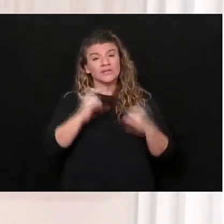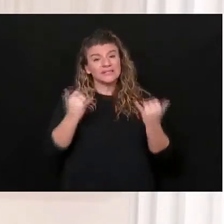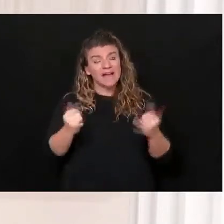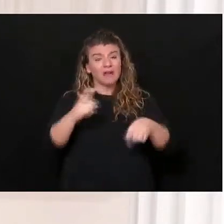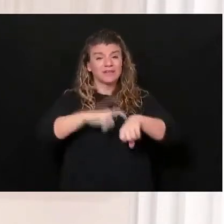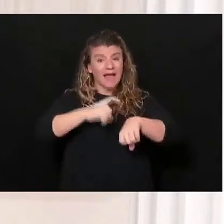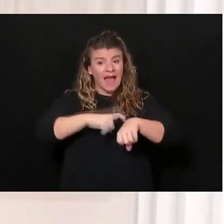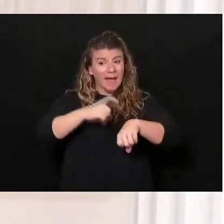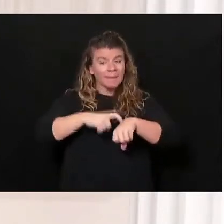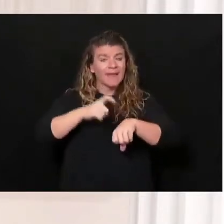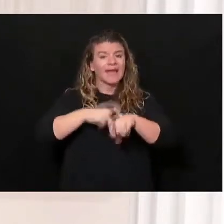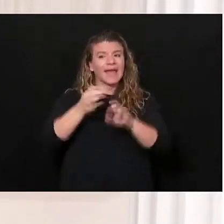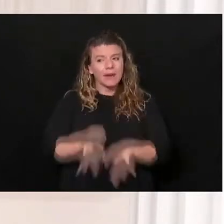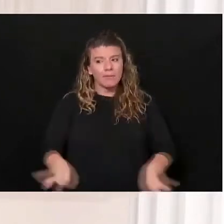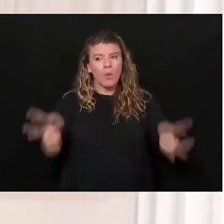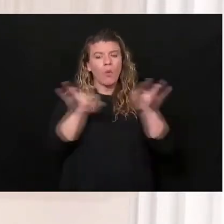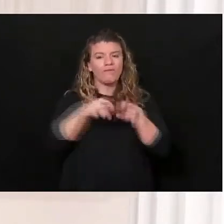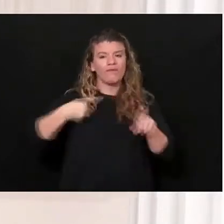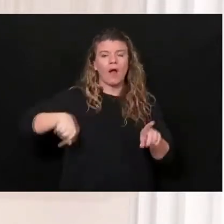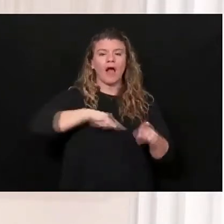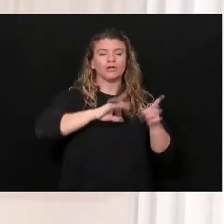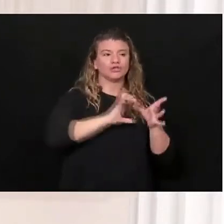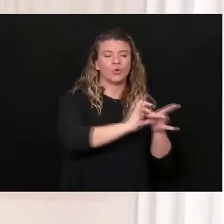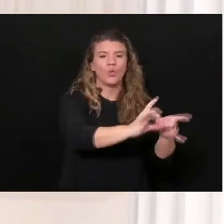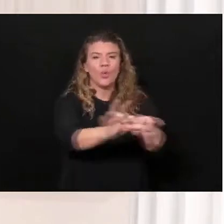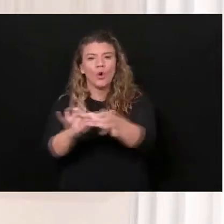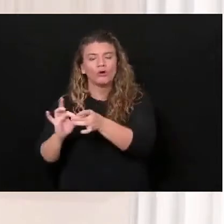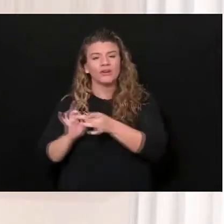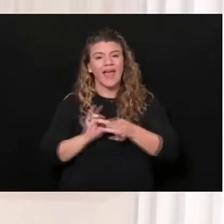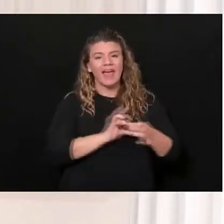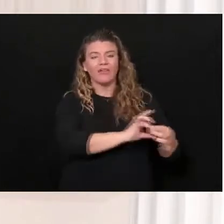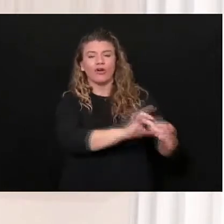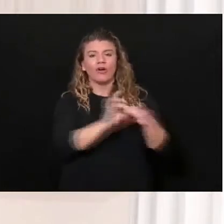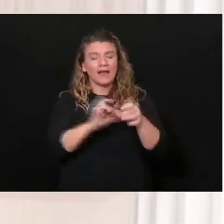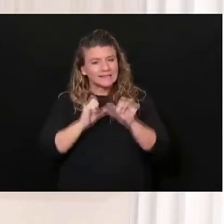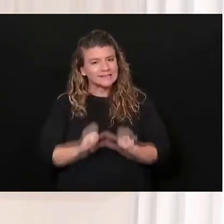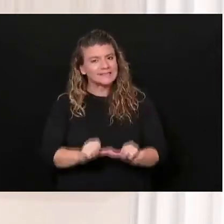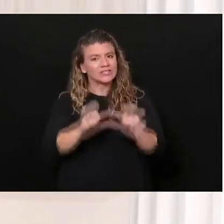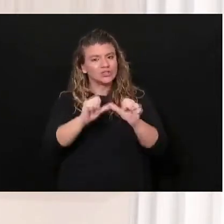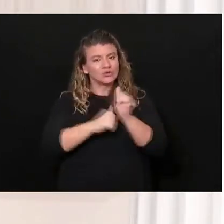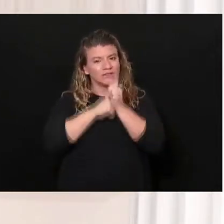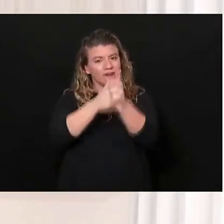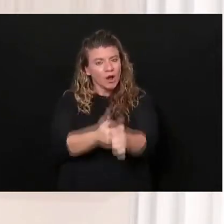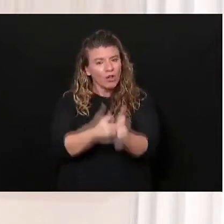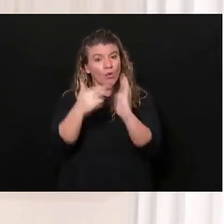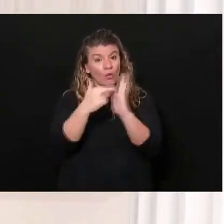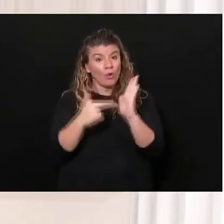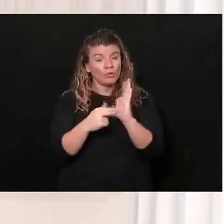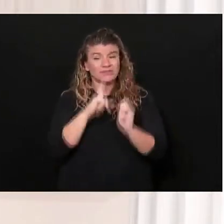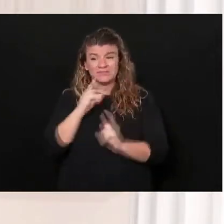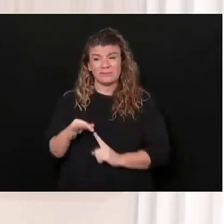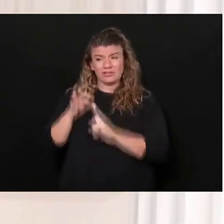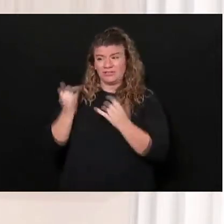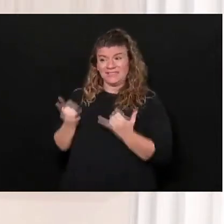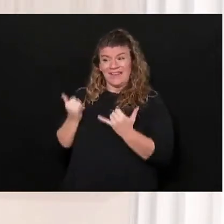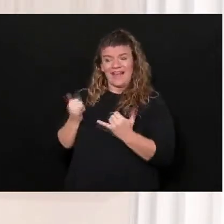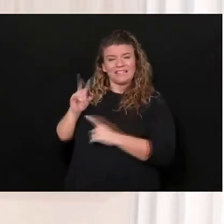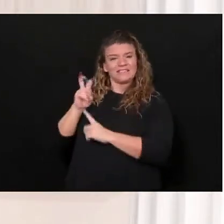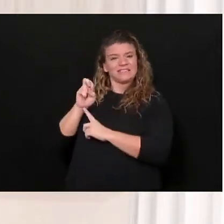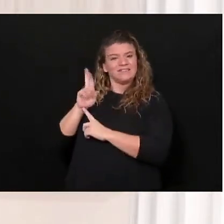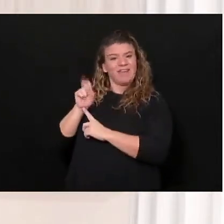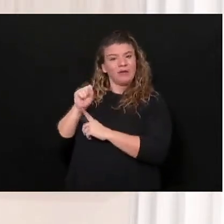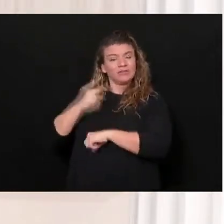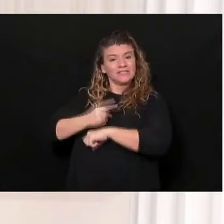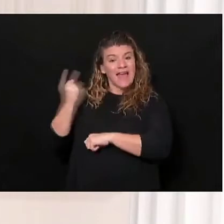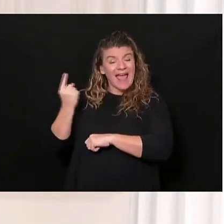us to rally together and answer this call to service on this very special Veterans Day. And as you have served before,